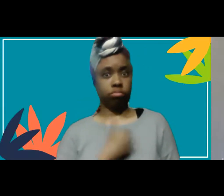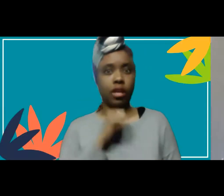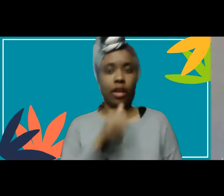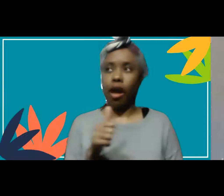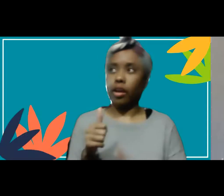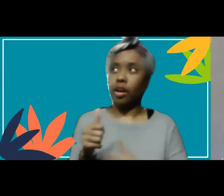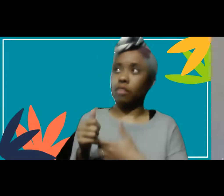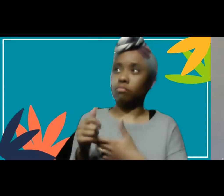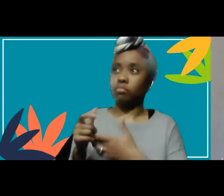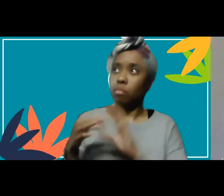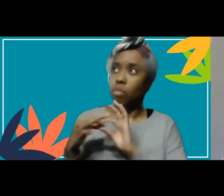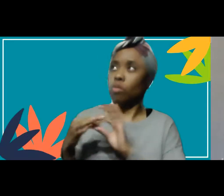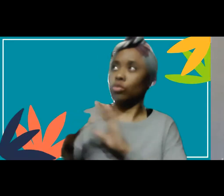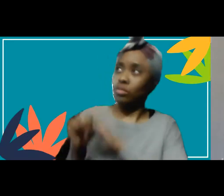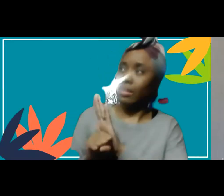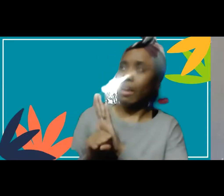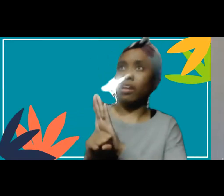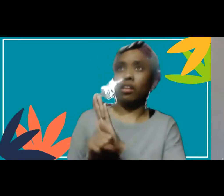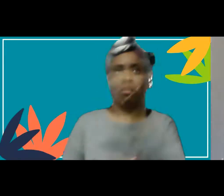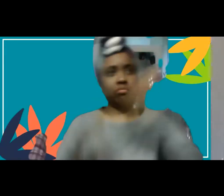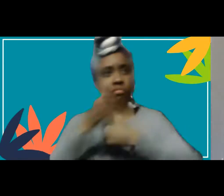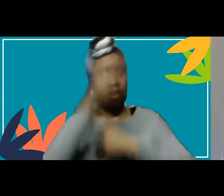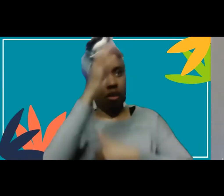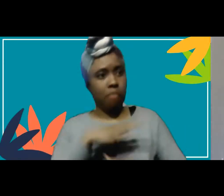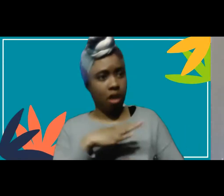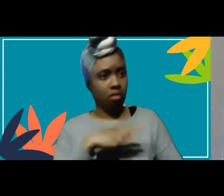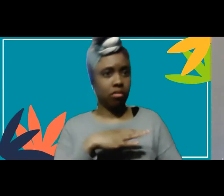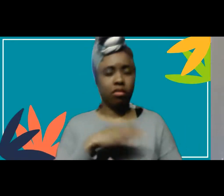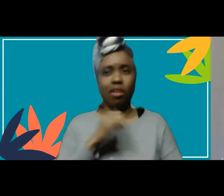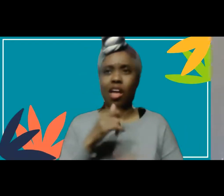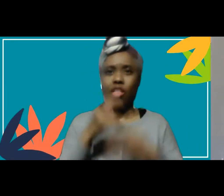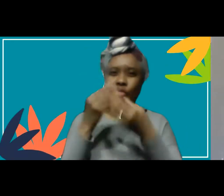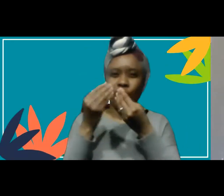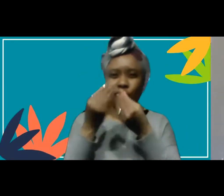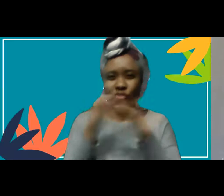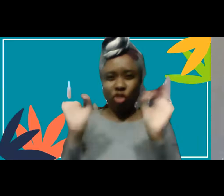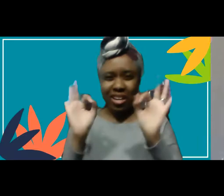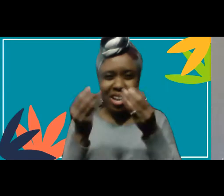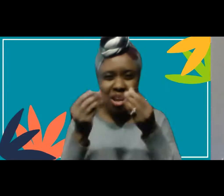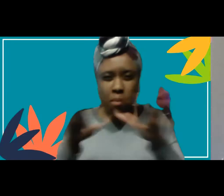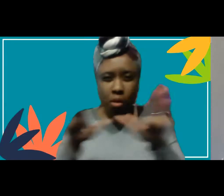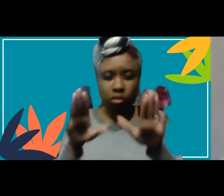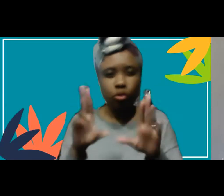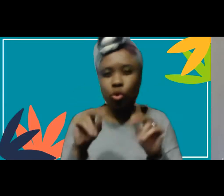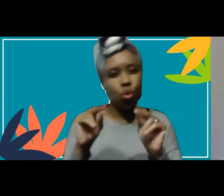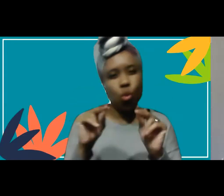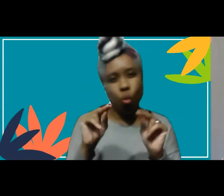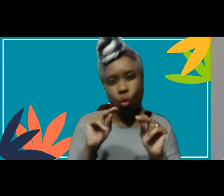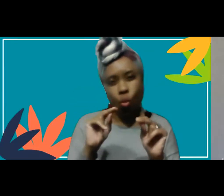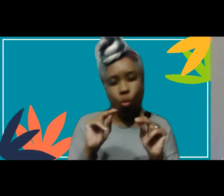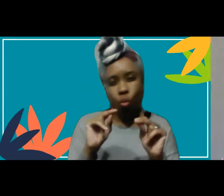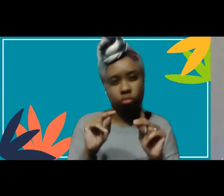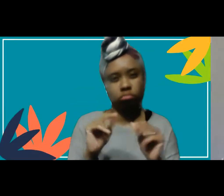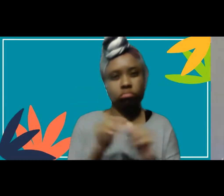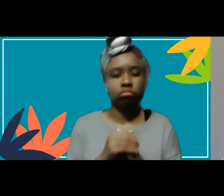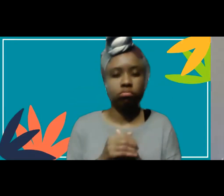state, not belonging to the ruling class of men, and not belonging to the free market. All, not just one or two of those, were important to our